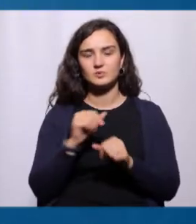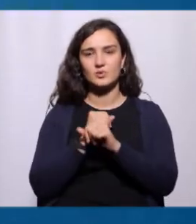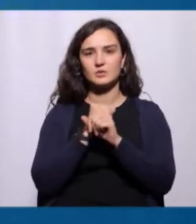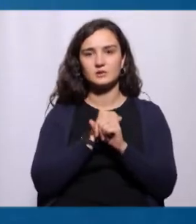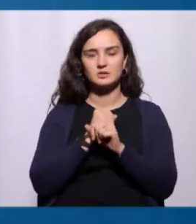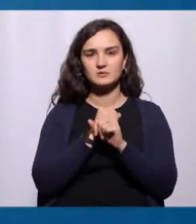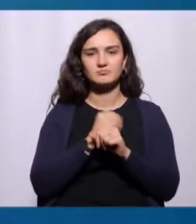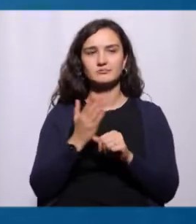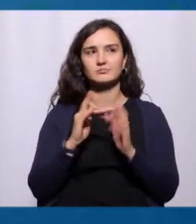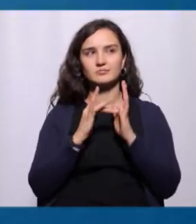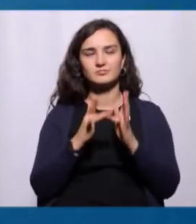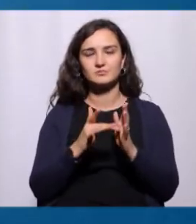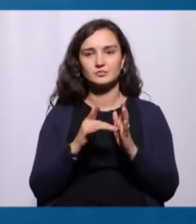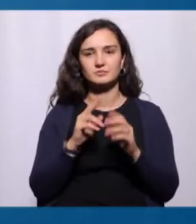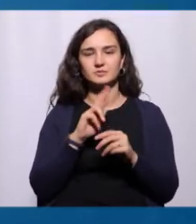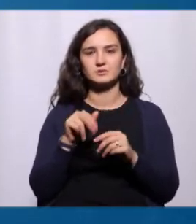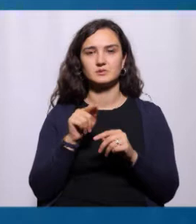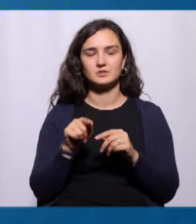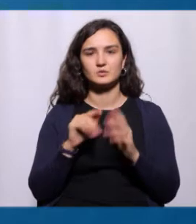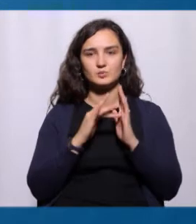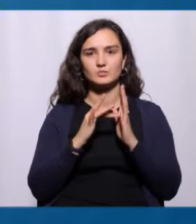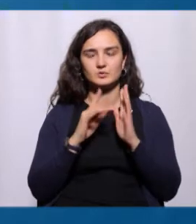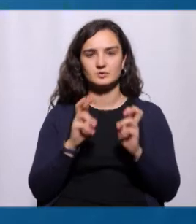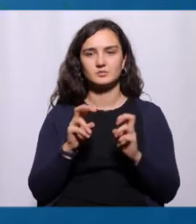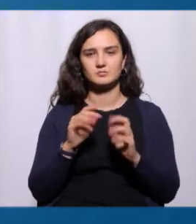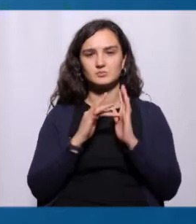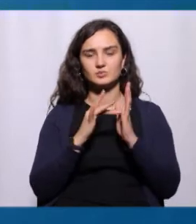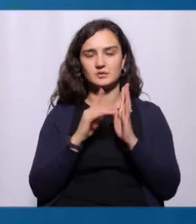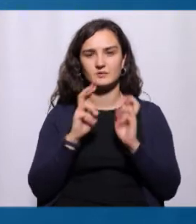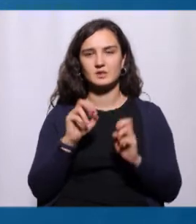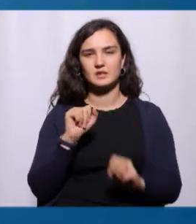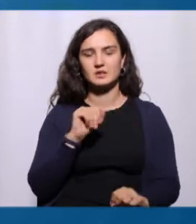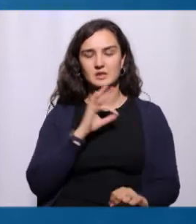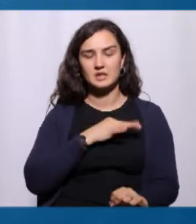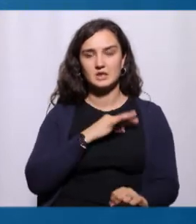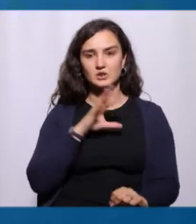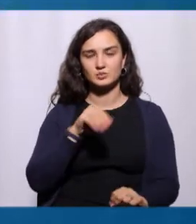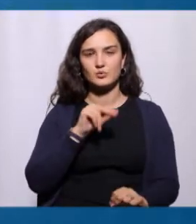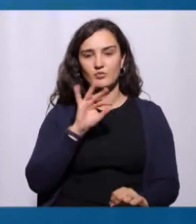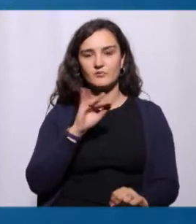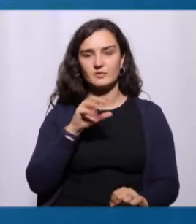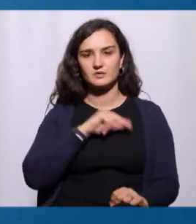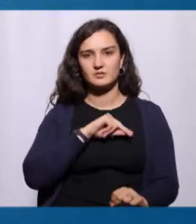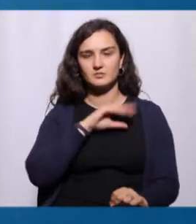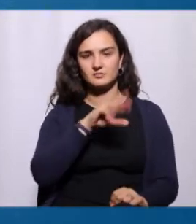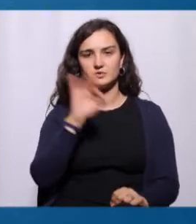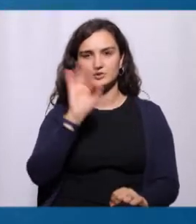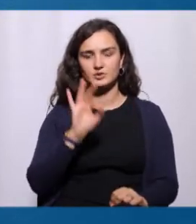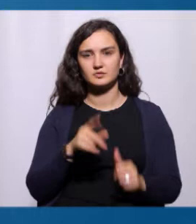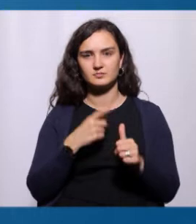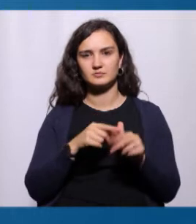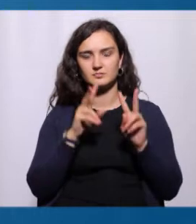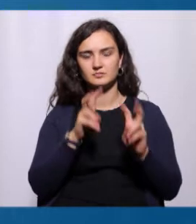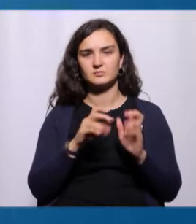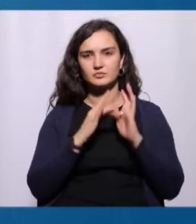holidays, vacations, trips, or tours. Travel agents work in an office that is often called